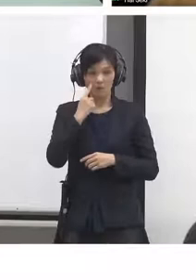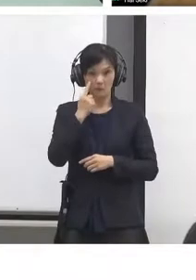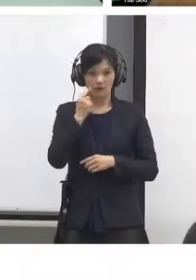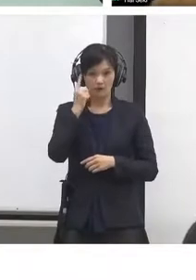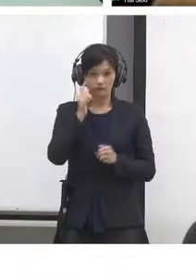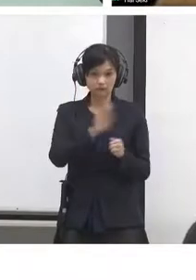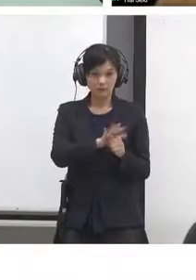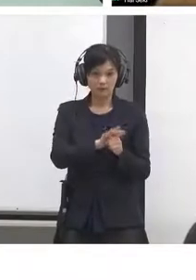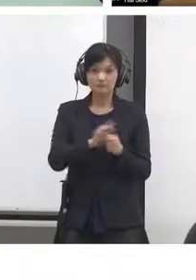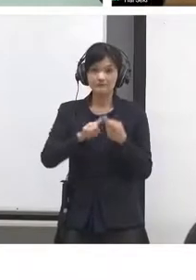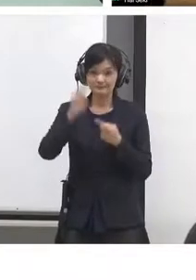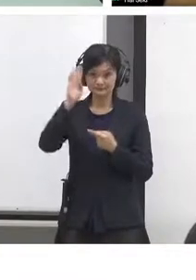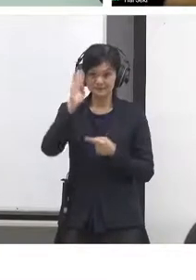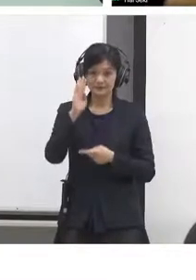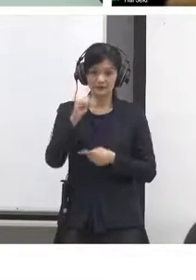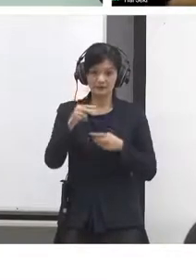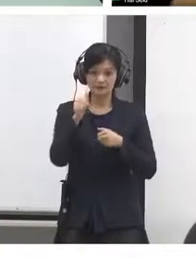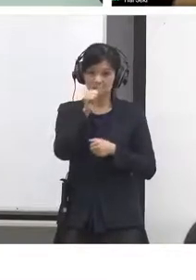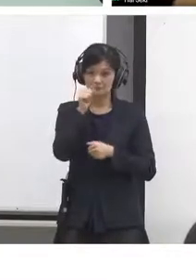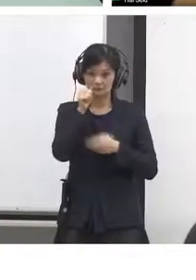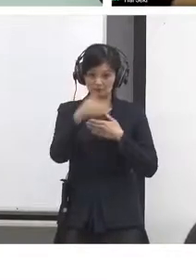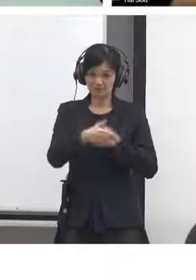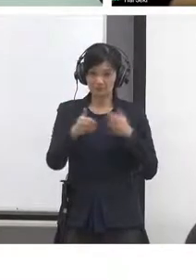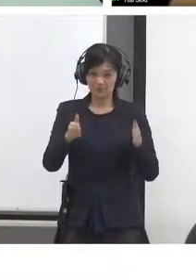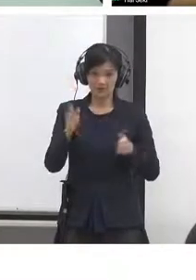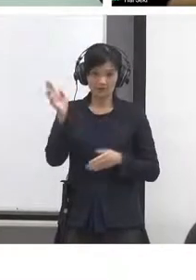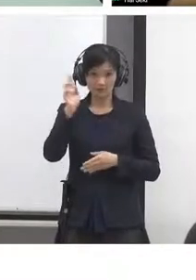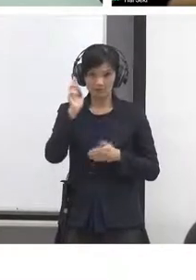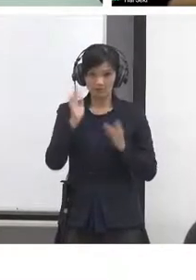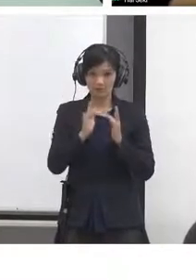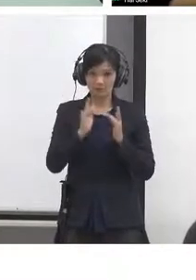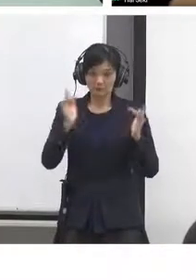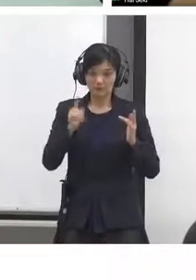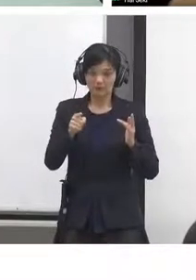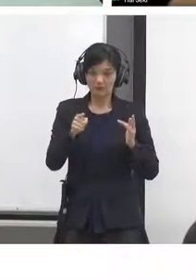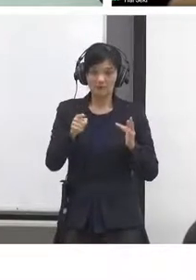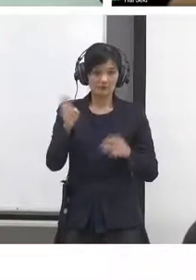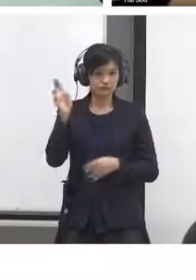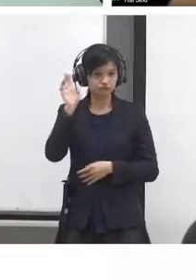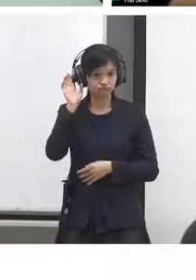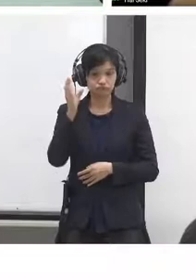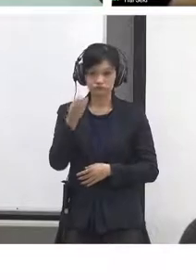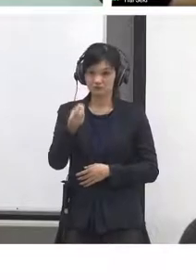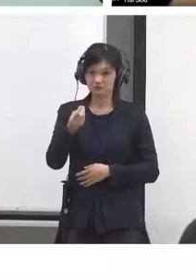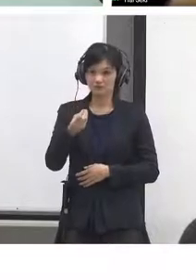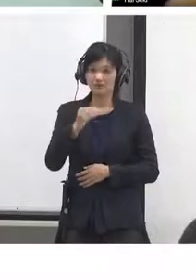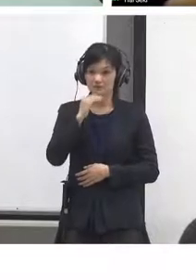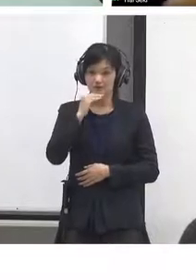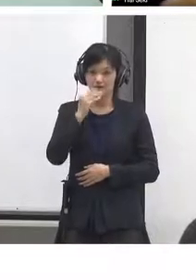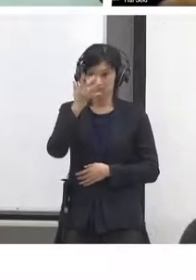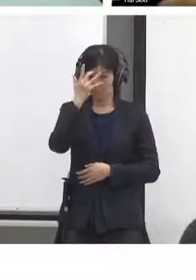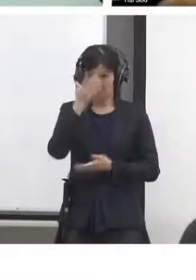she wants to know, how do you work with group and organization not connect to the network?